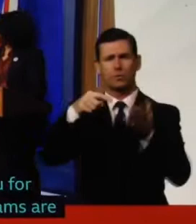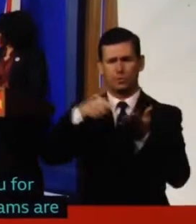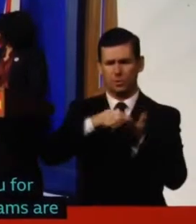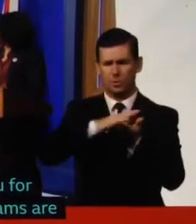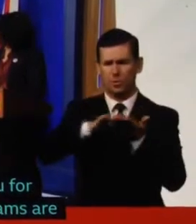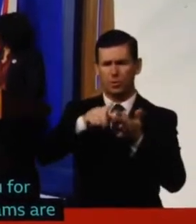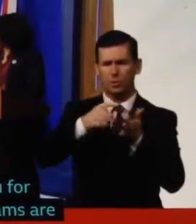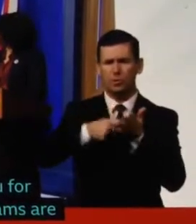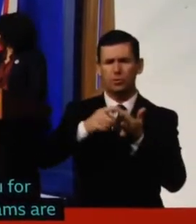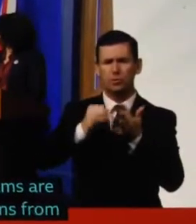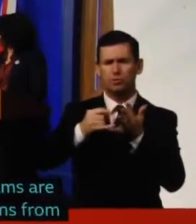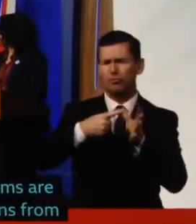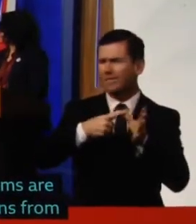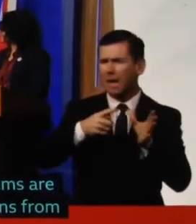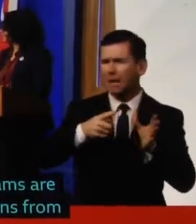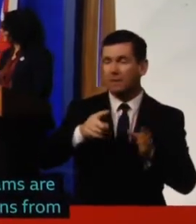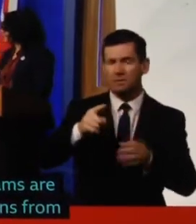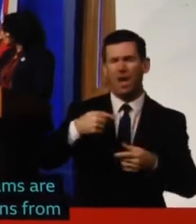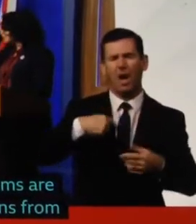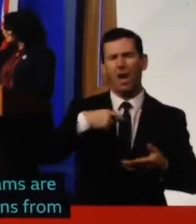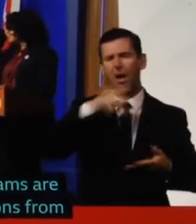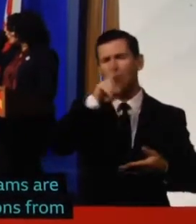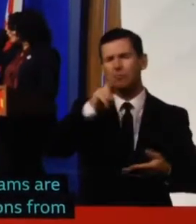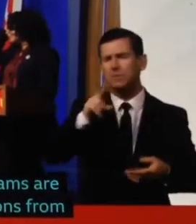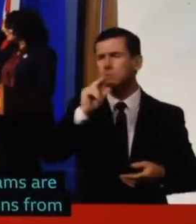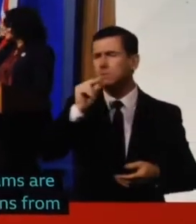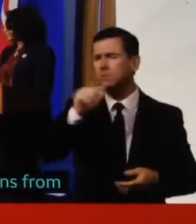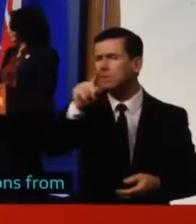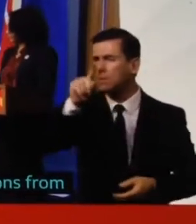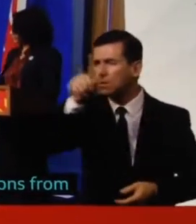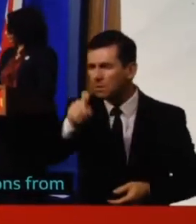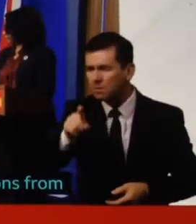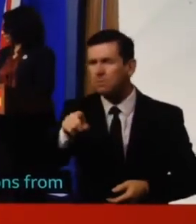I'll read Teresa's question out. If initial steps to prevent the spread of Omicron in the